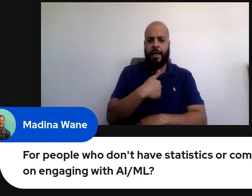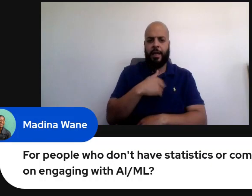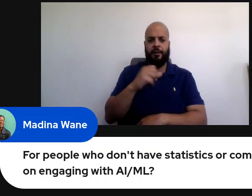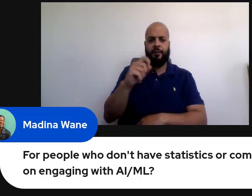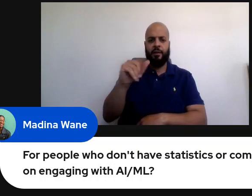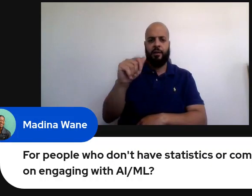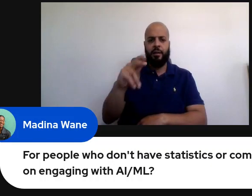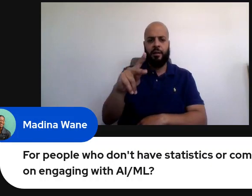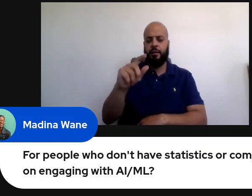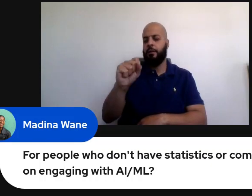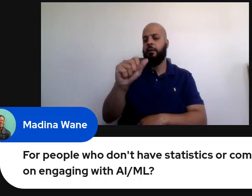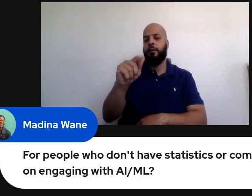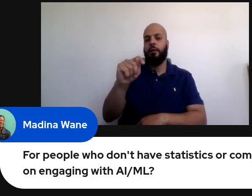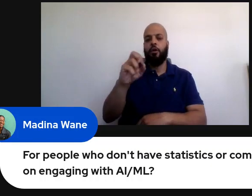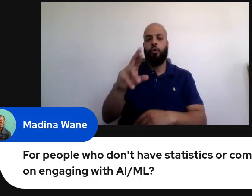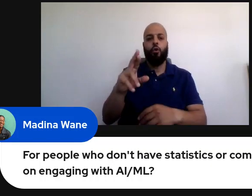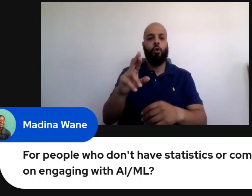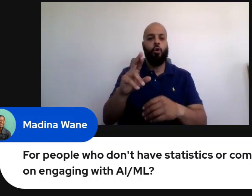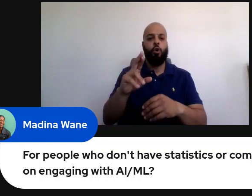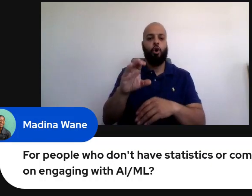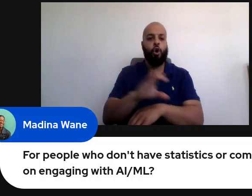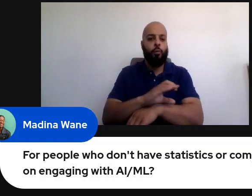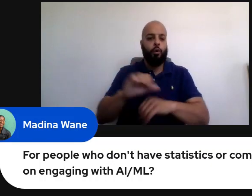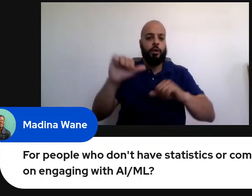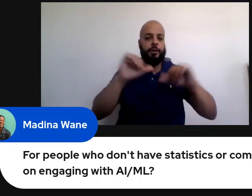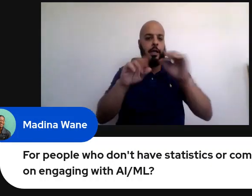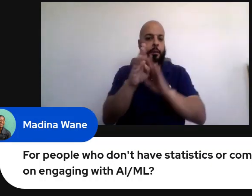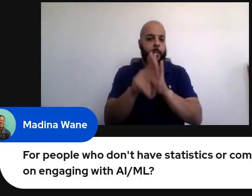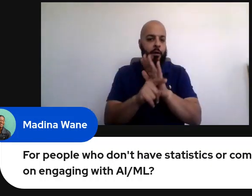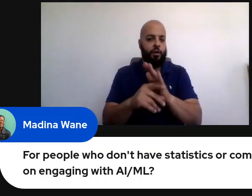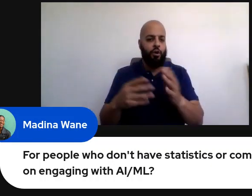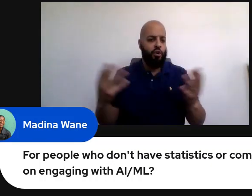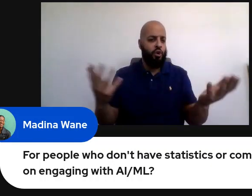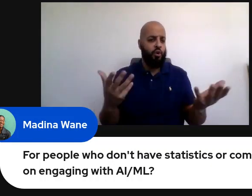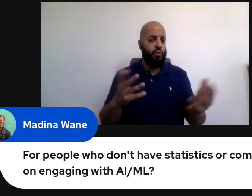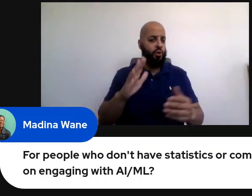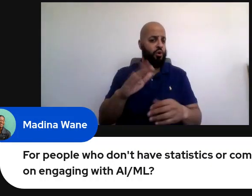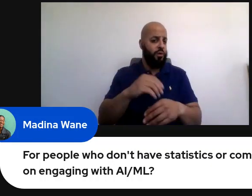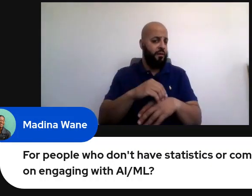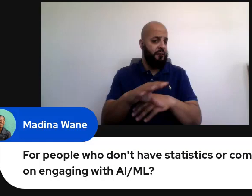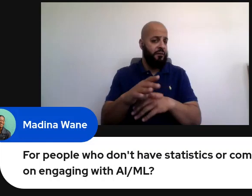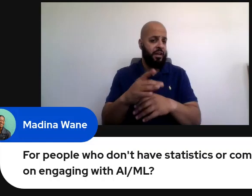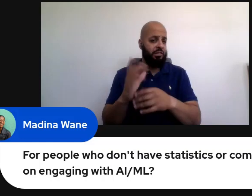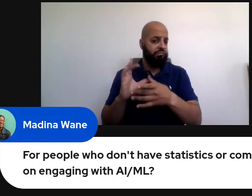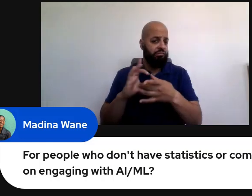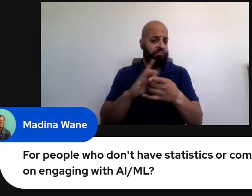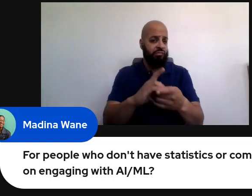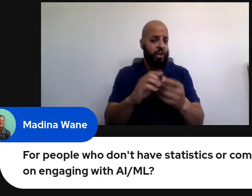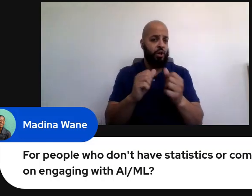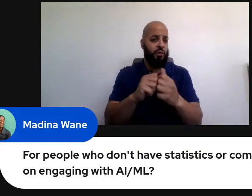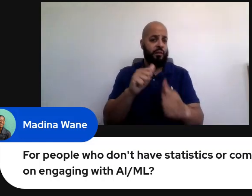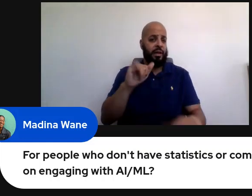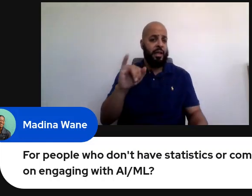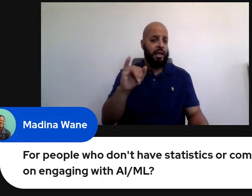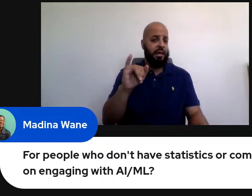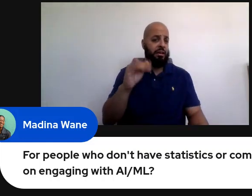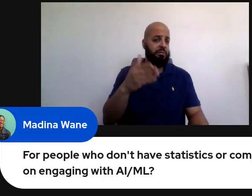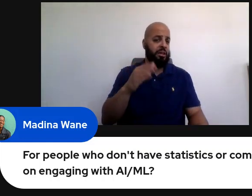computer science backgrounds, what is your advice on engaging with AI ML?